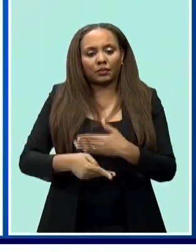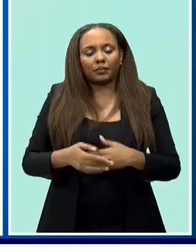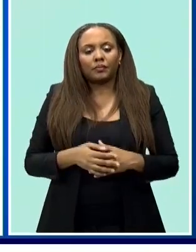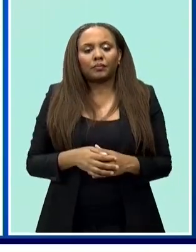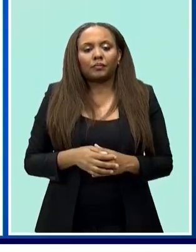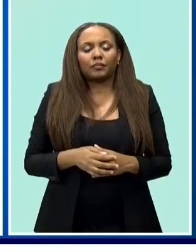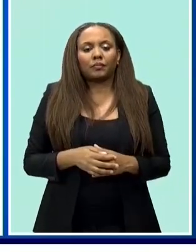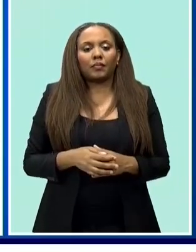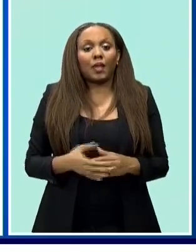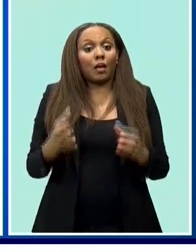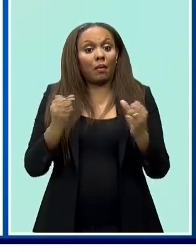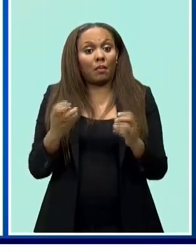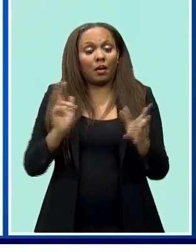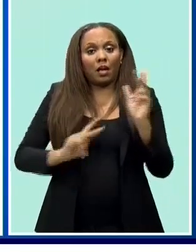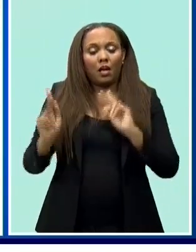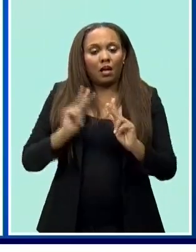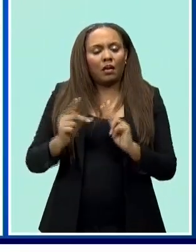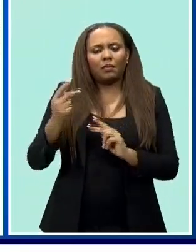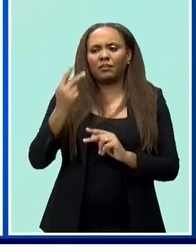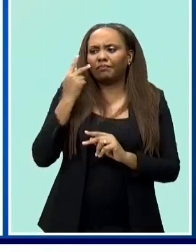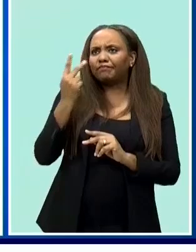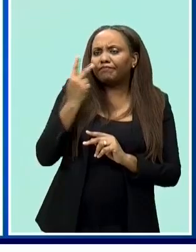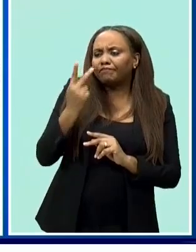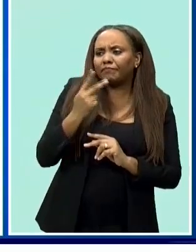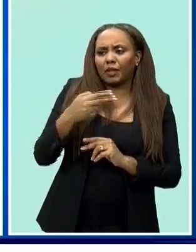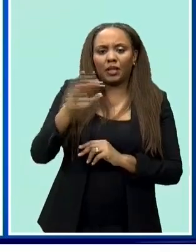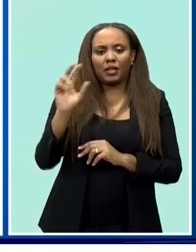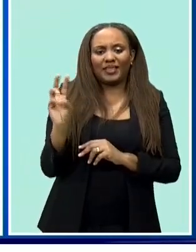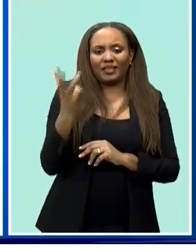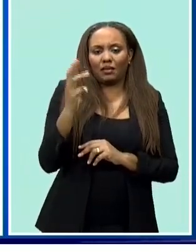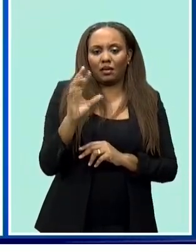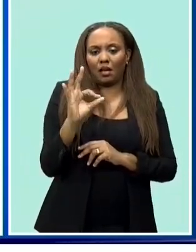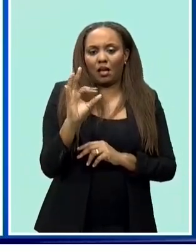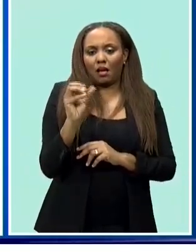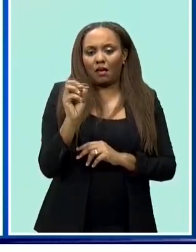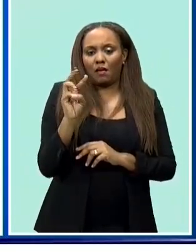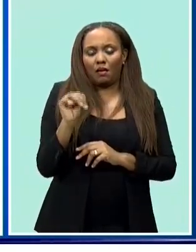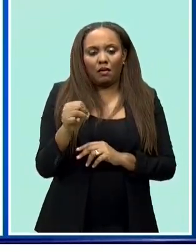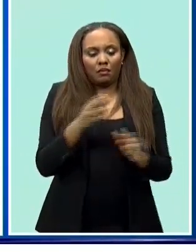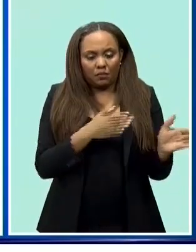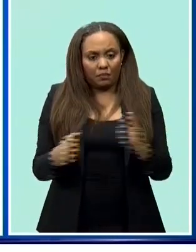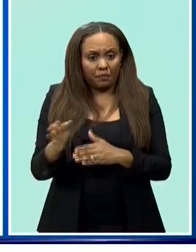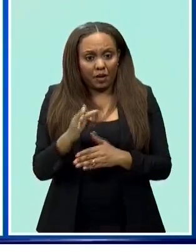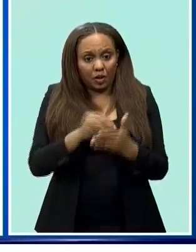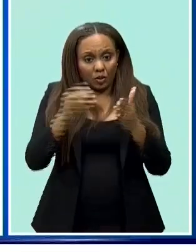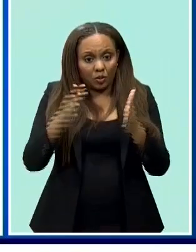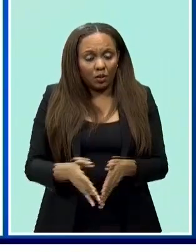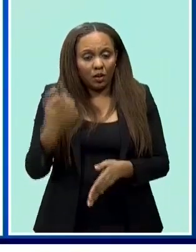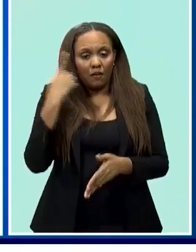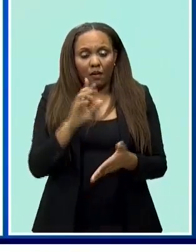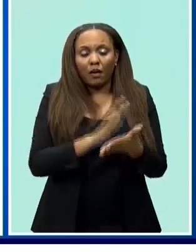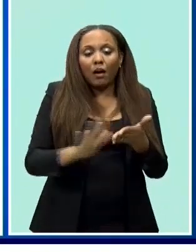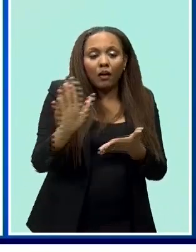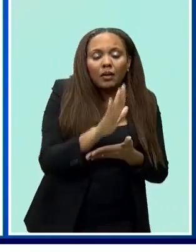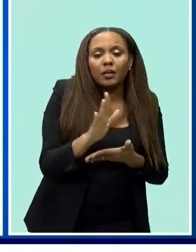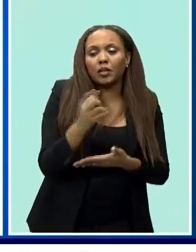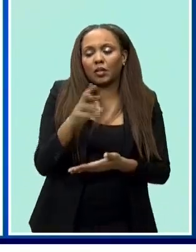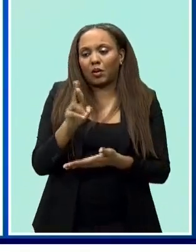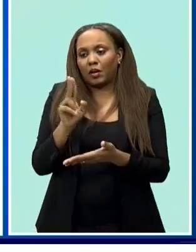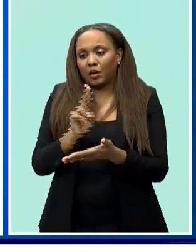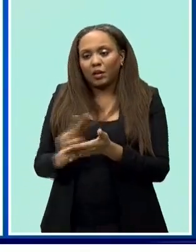as a stage to prepare 16 to 18-year-olds for university life. During that 2-year period, many students can